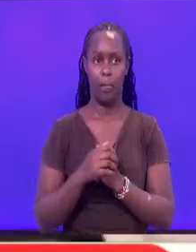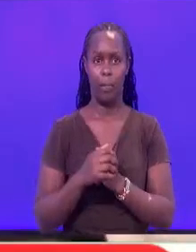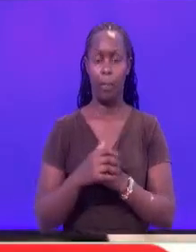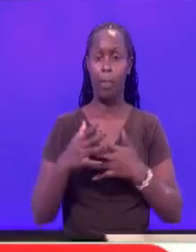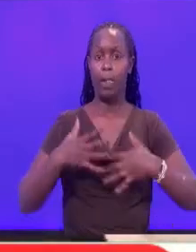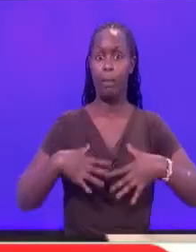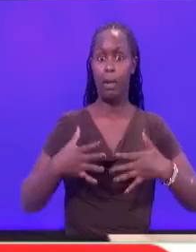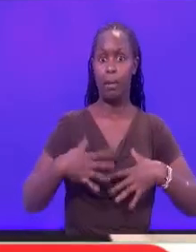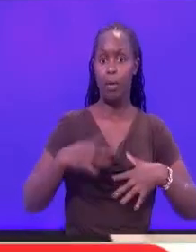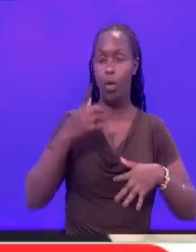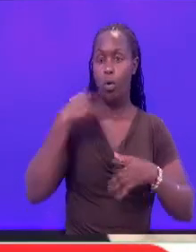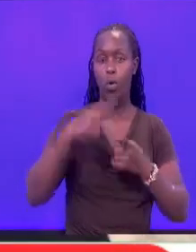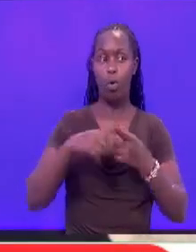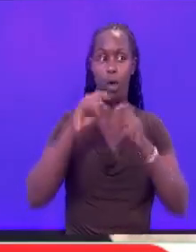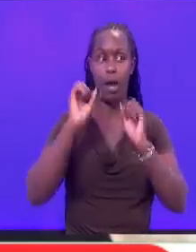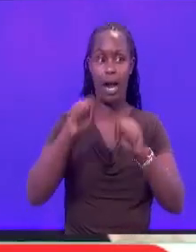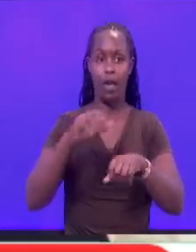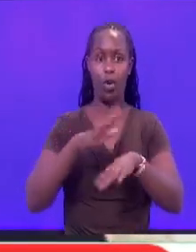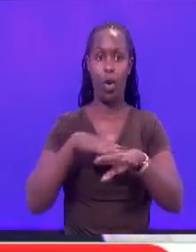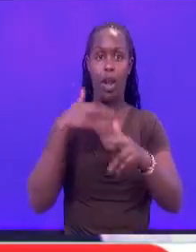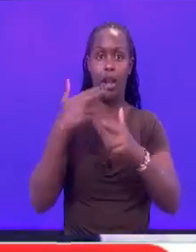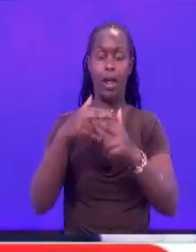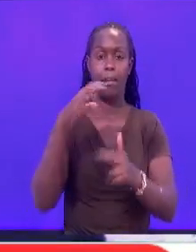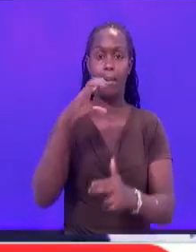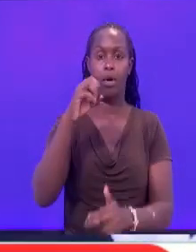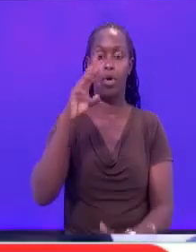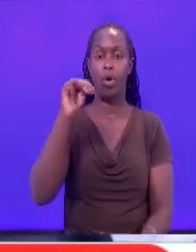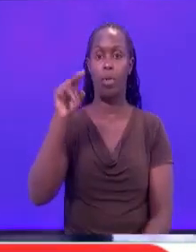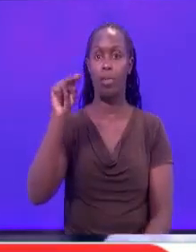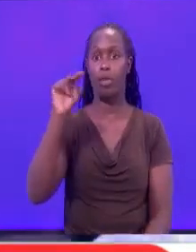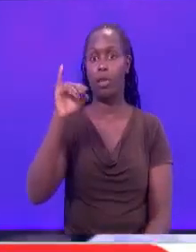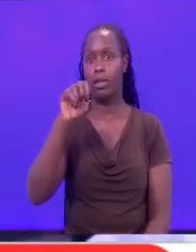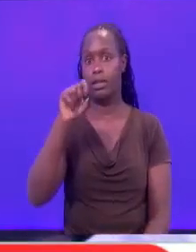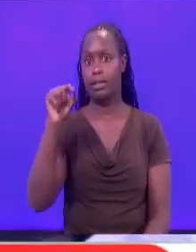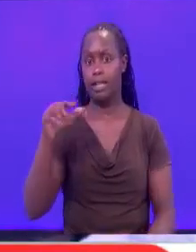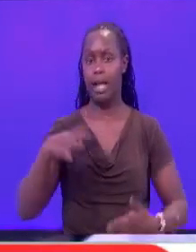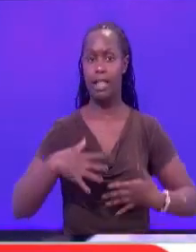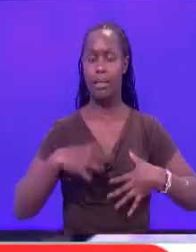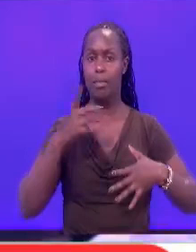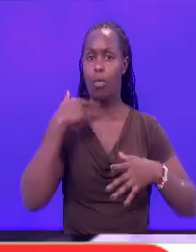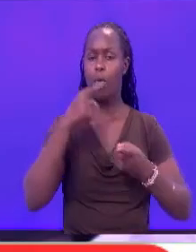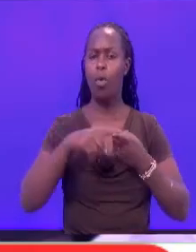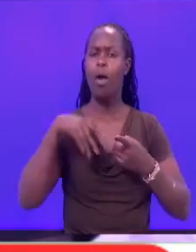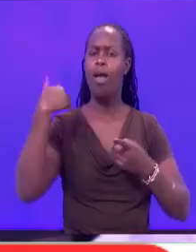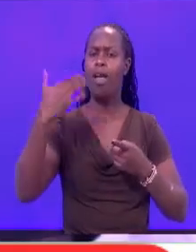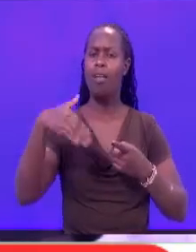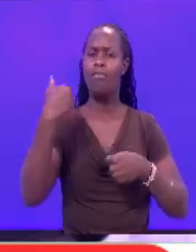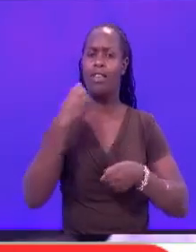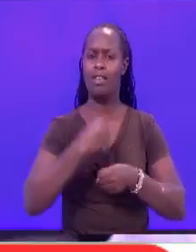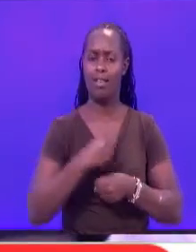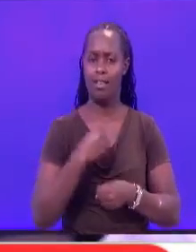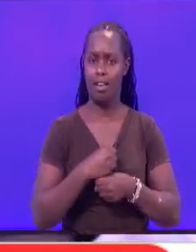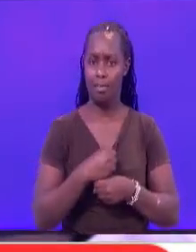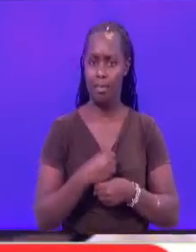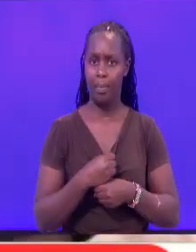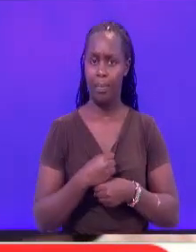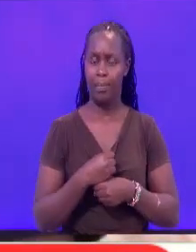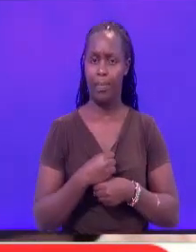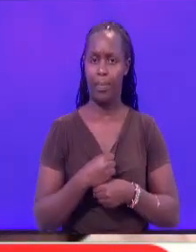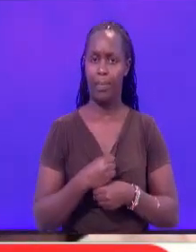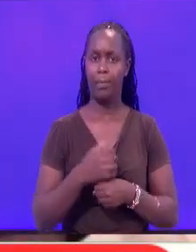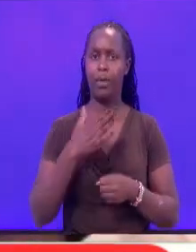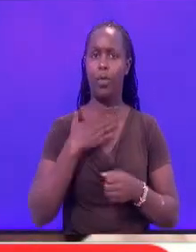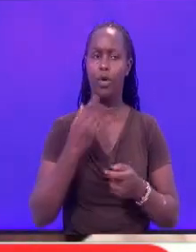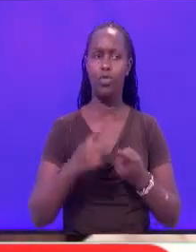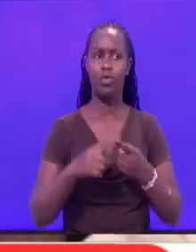leaders. The heroes in this country are the poor people who get out every day to expand